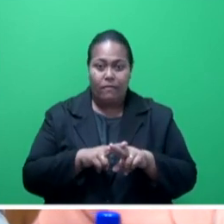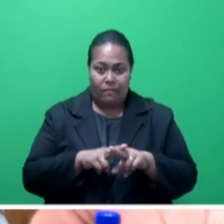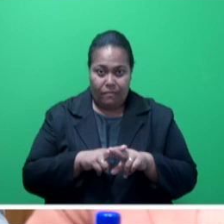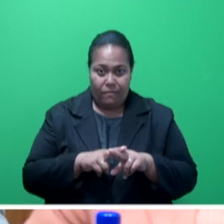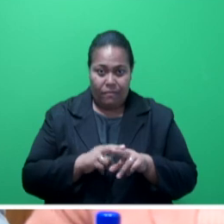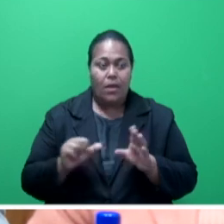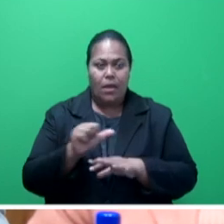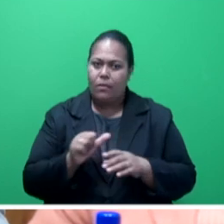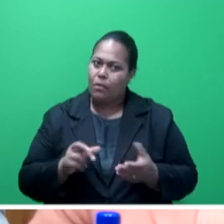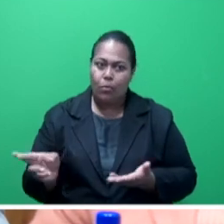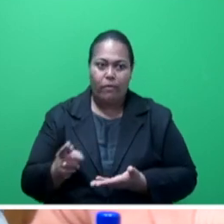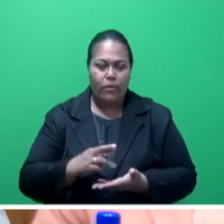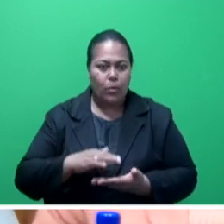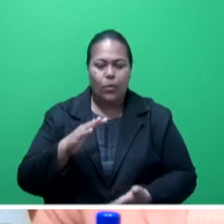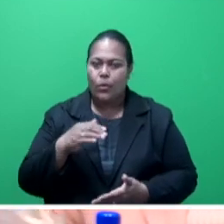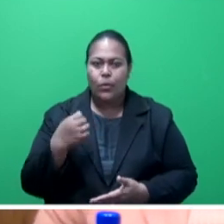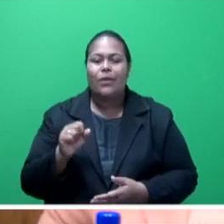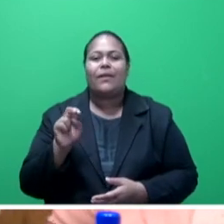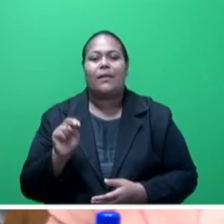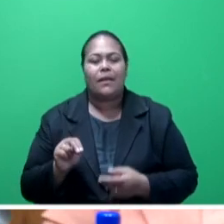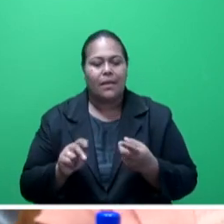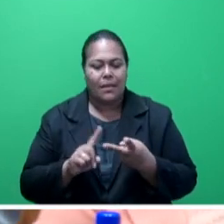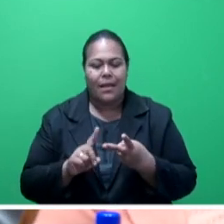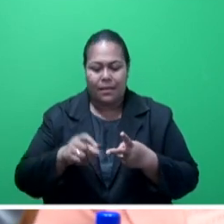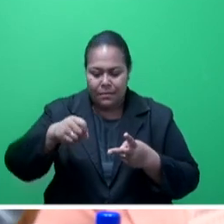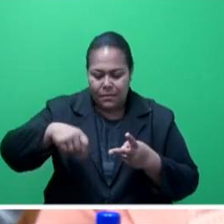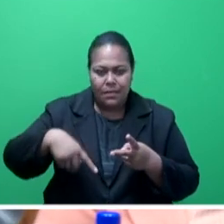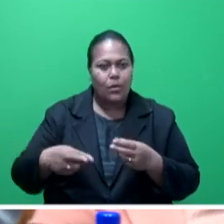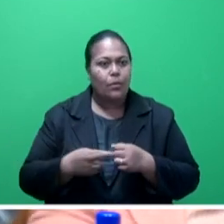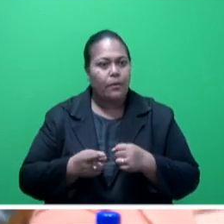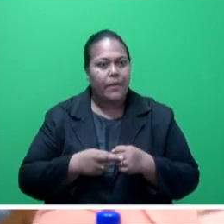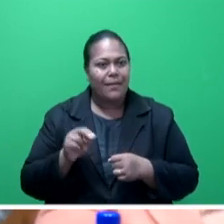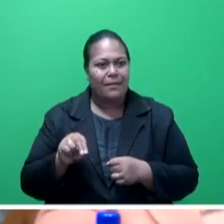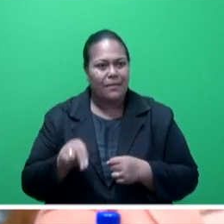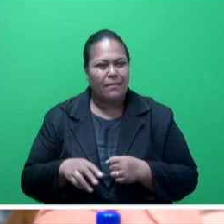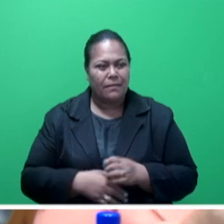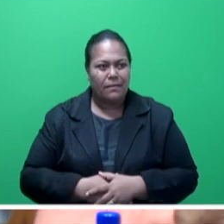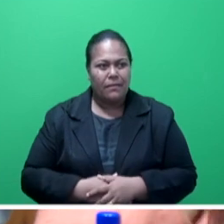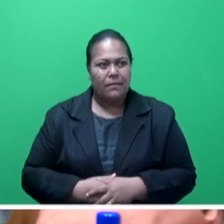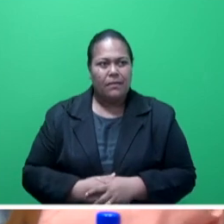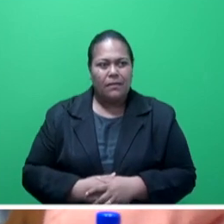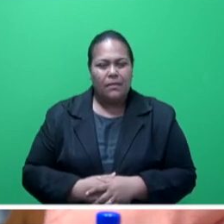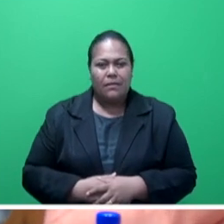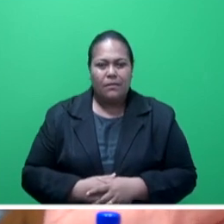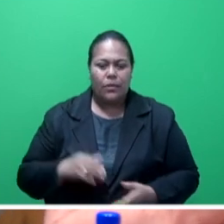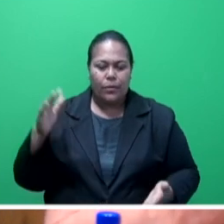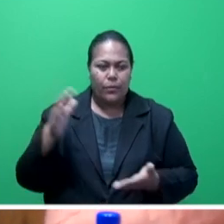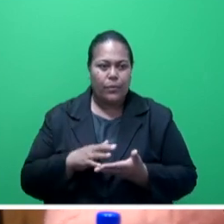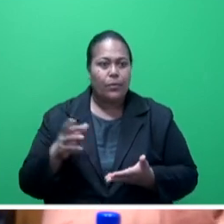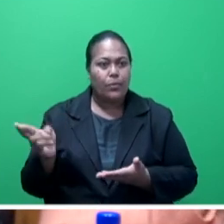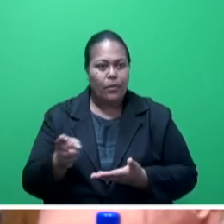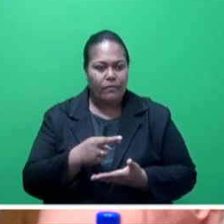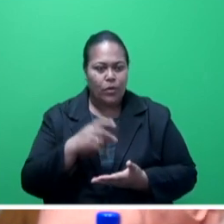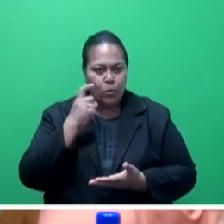through revamping pressure management and leak detection activities. This will further reduce the non-revenue water levels by 5%, increasing